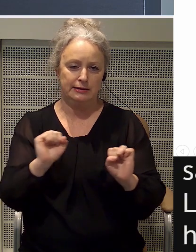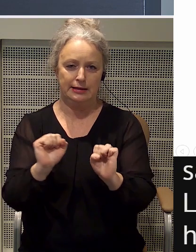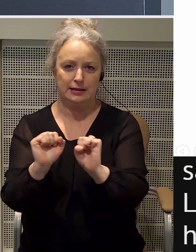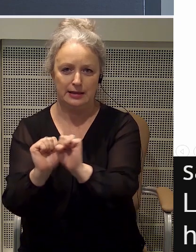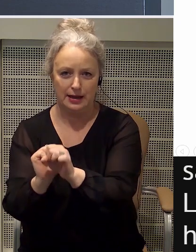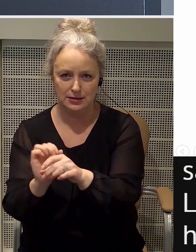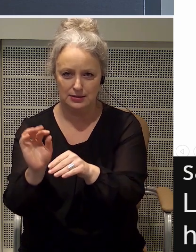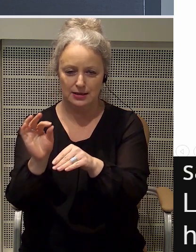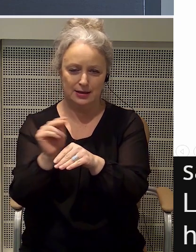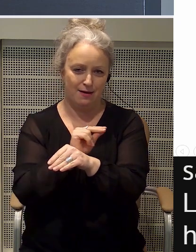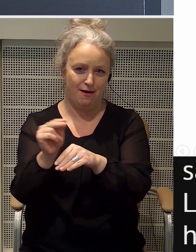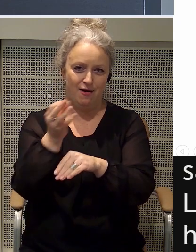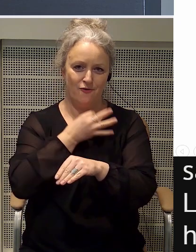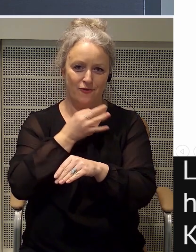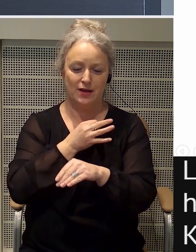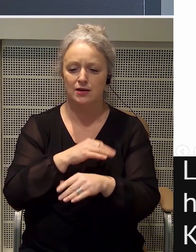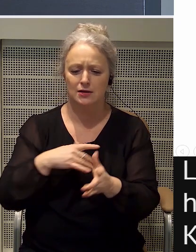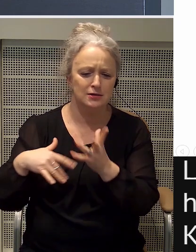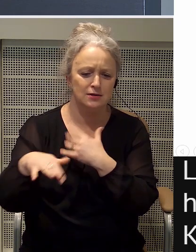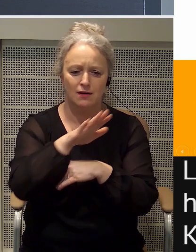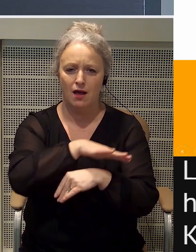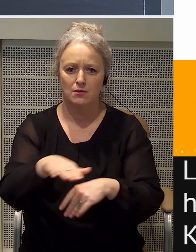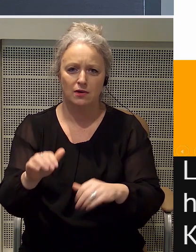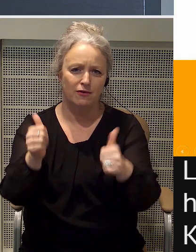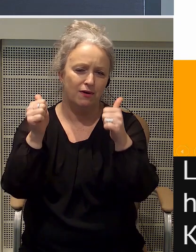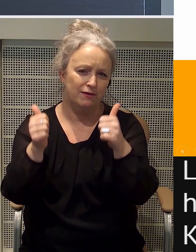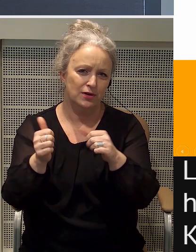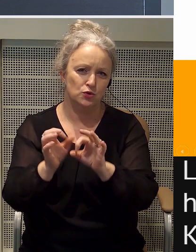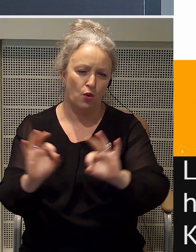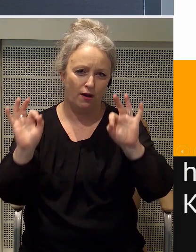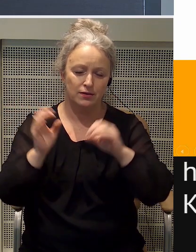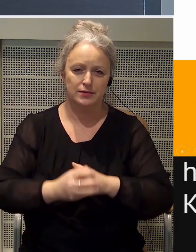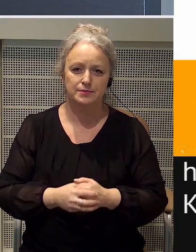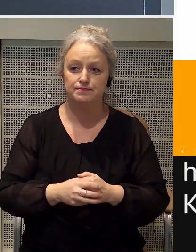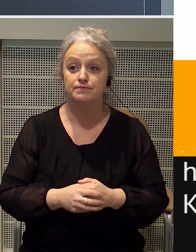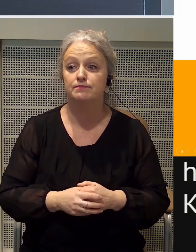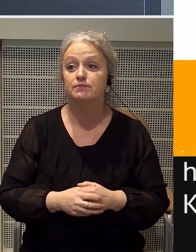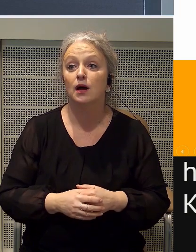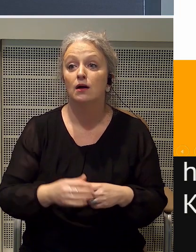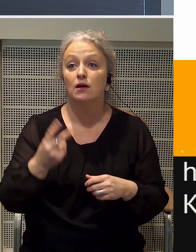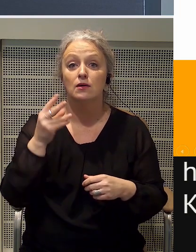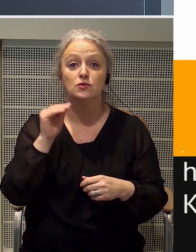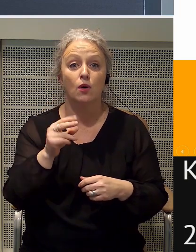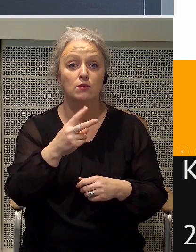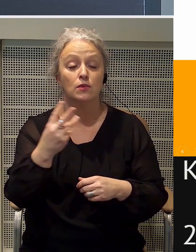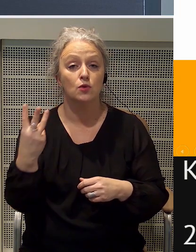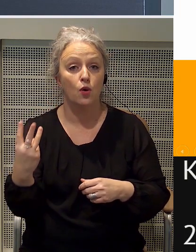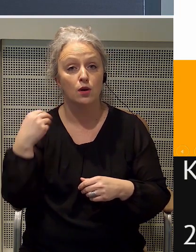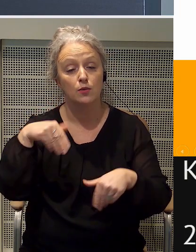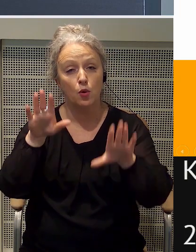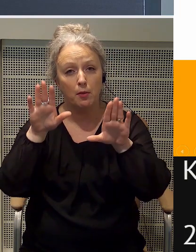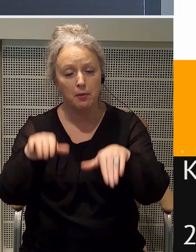disease and it really books very fast. Really nice children, all of